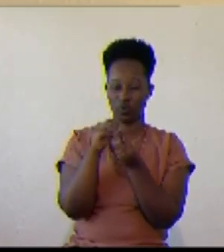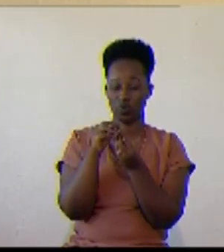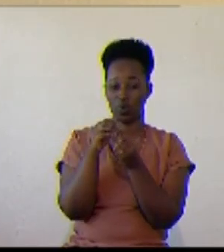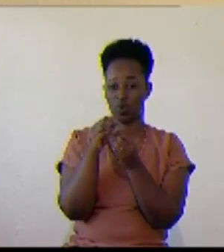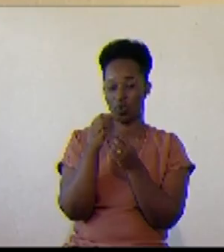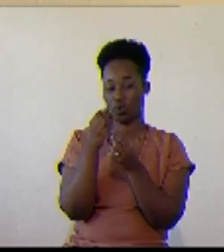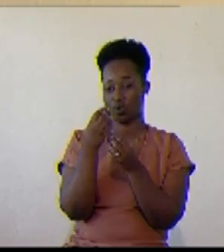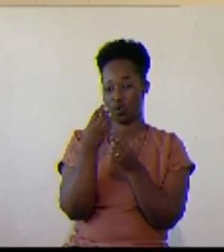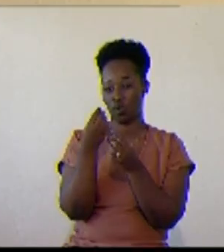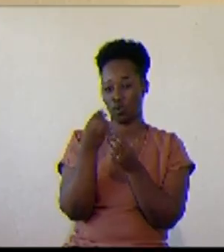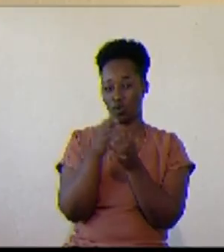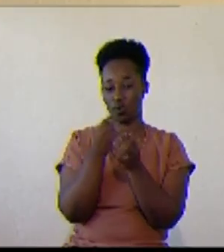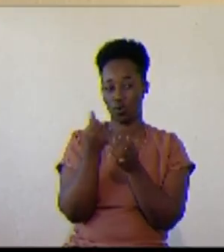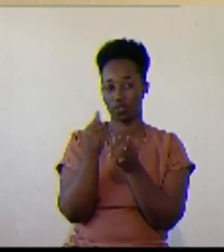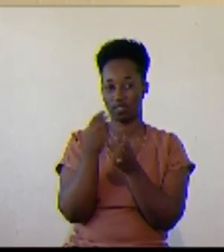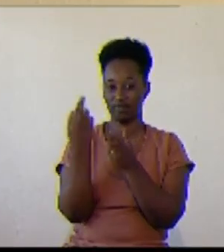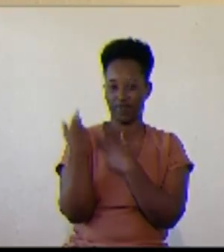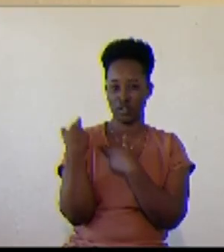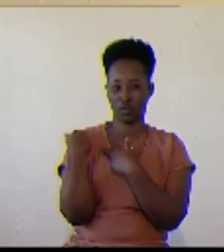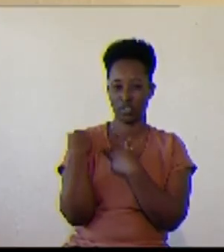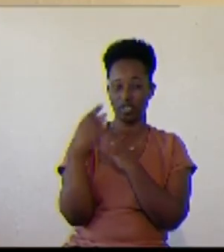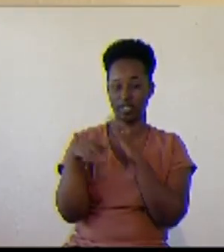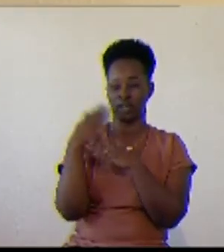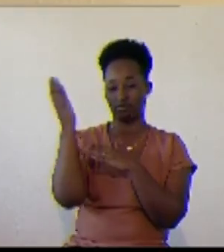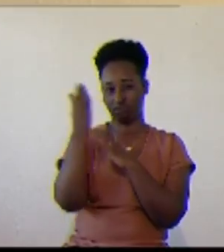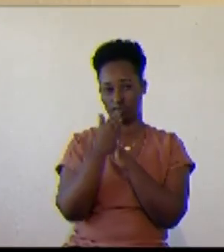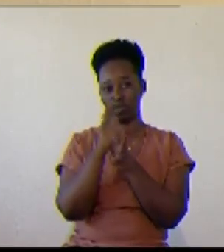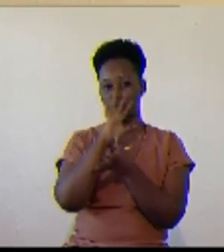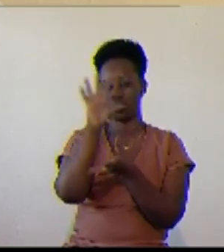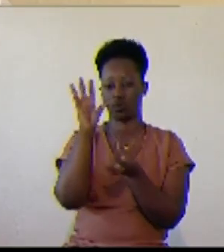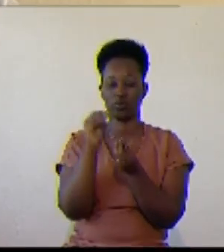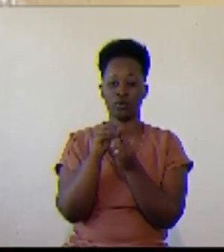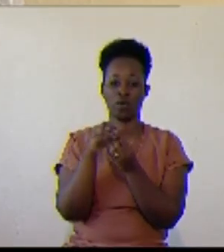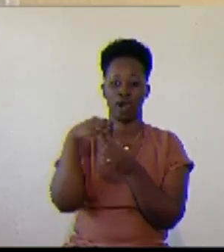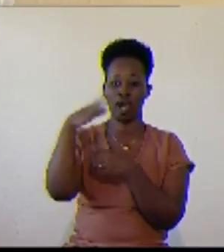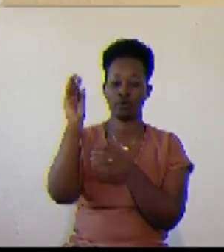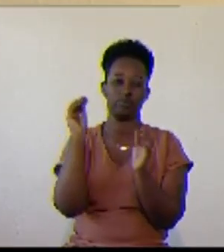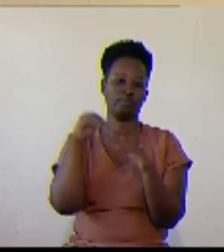with respect to output, which we have here because our function is expressed in terms of